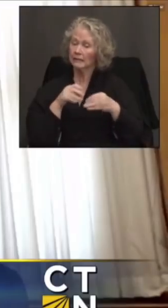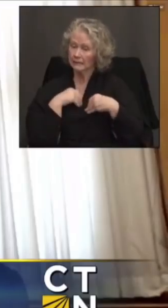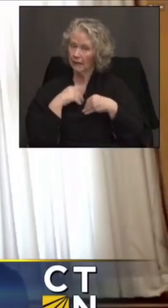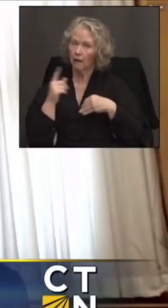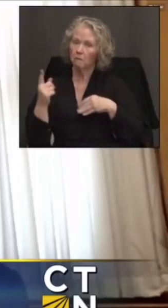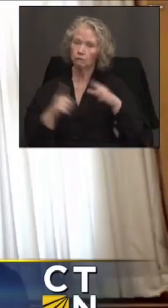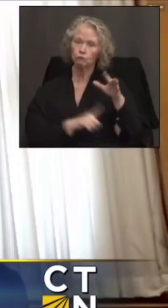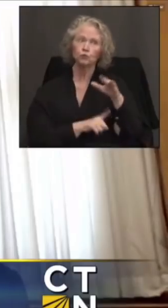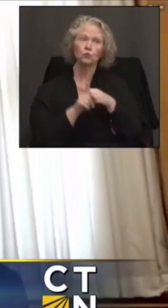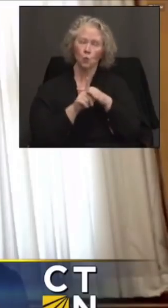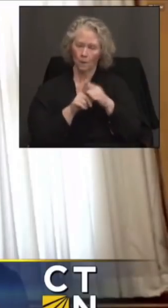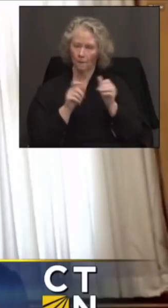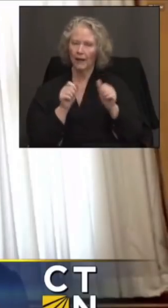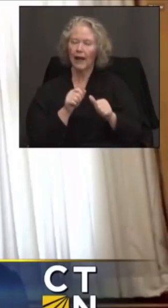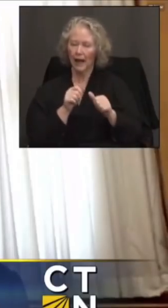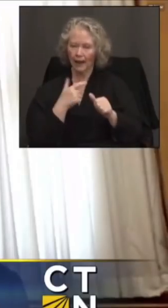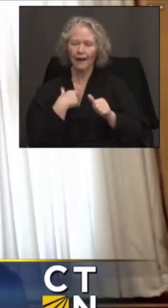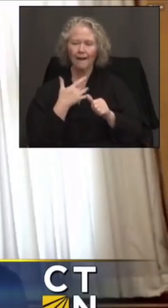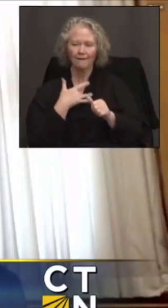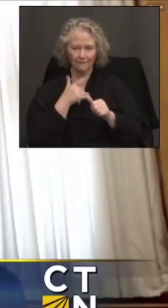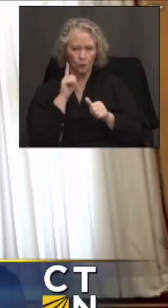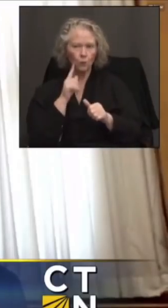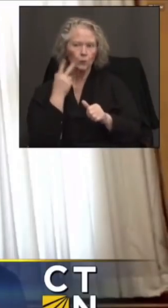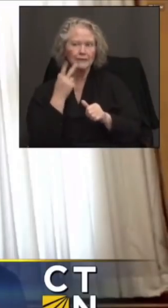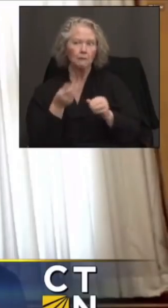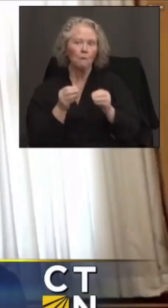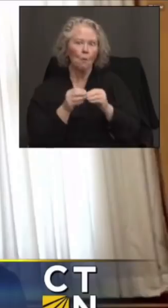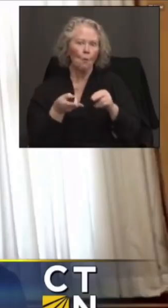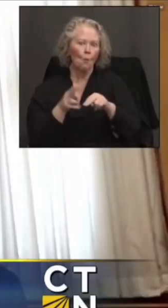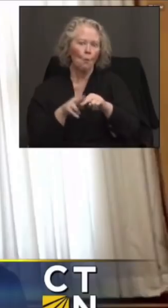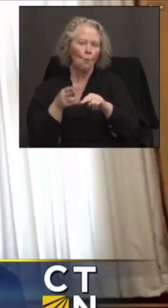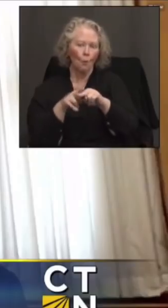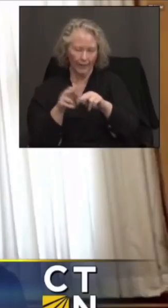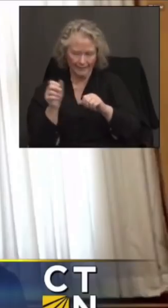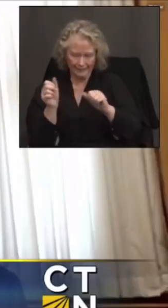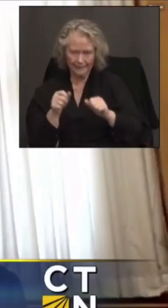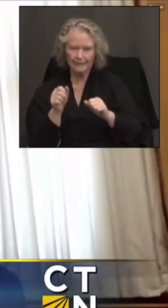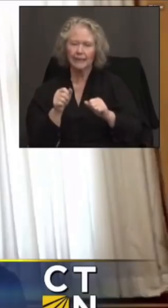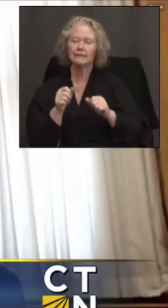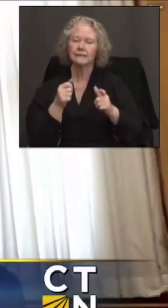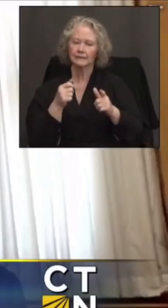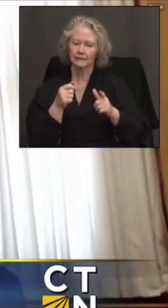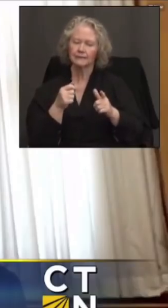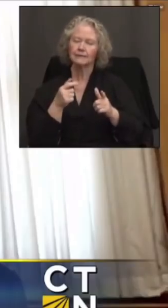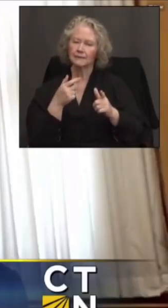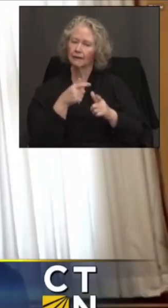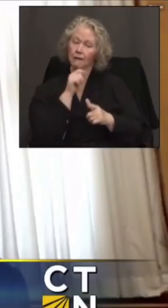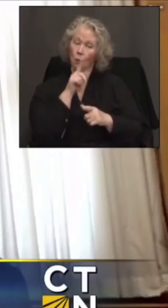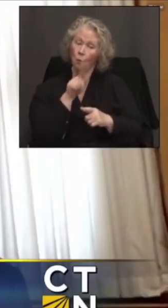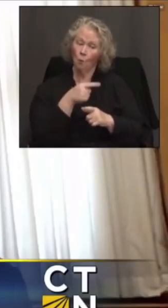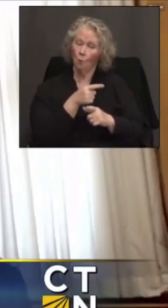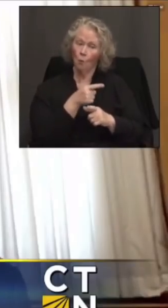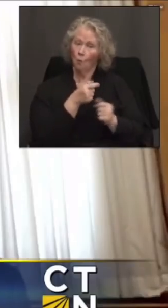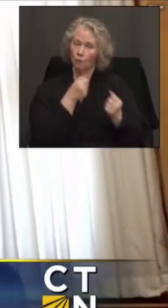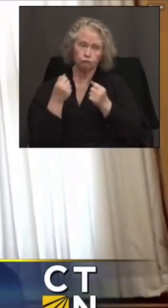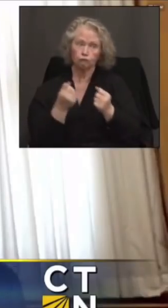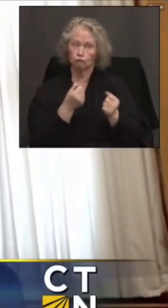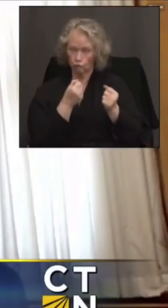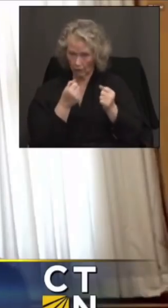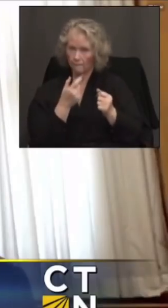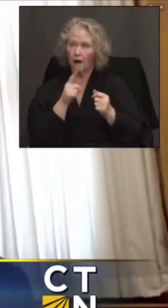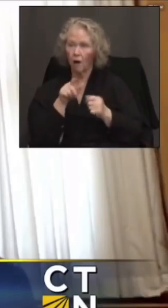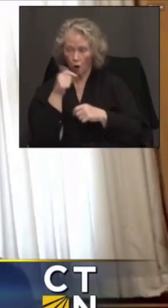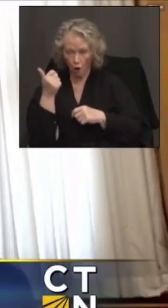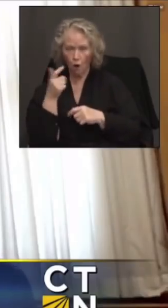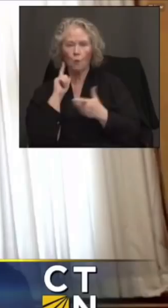think that is going to be a trend that we're going to see accelerate in the coming weeks as more and more of these sites, not just the mobile units, but others will have